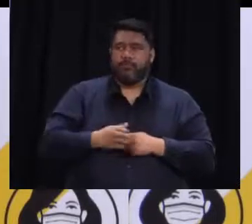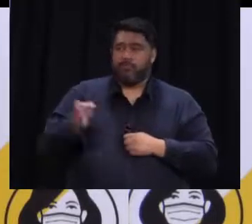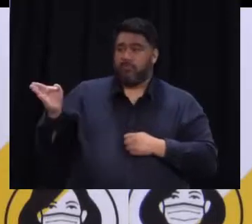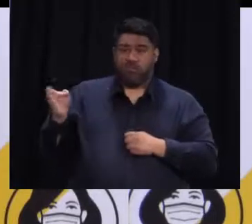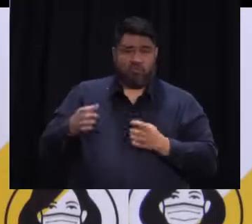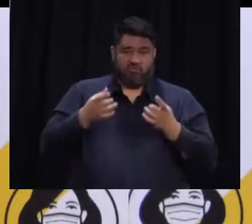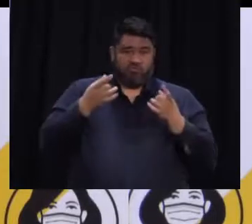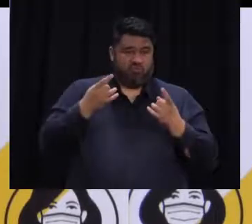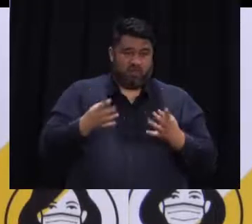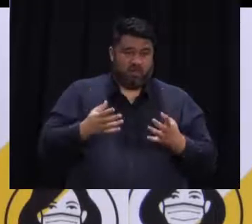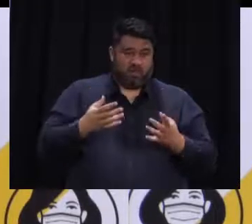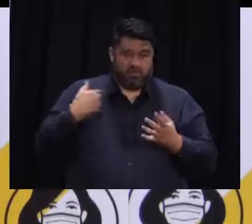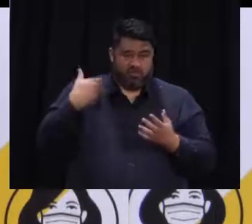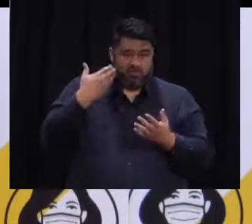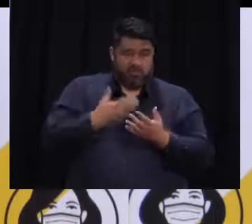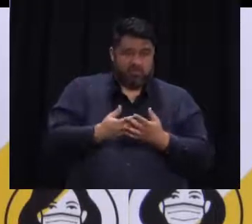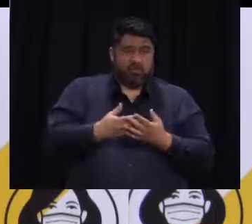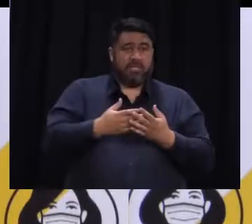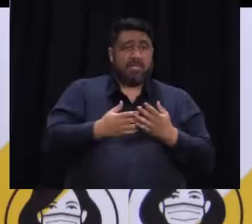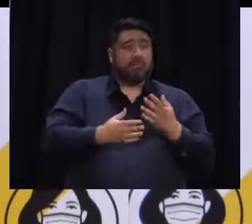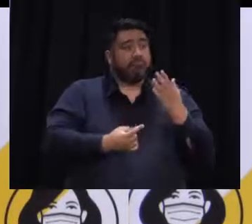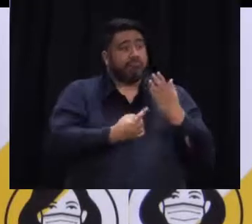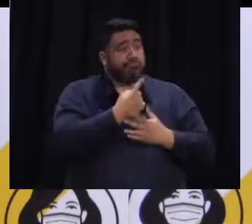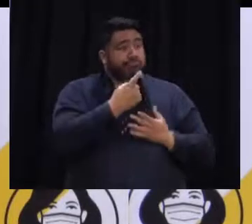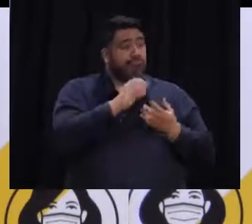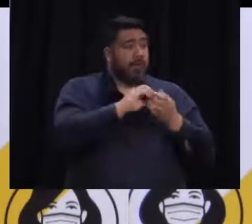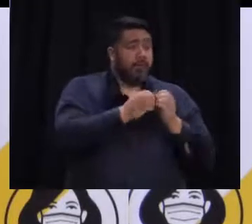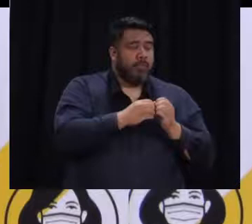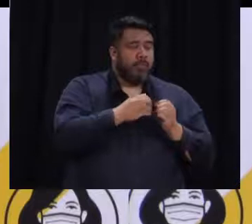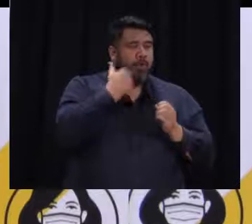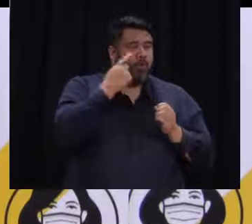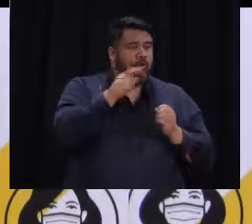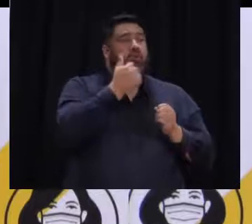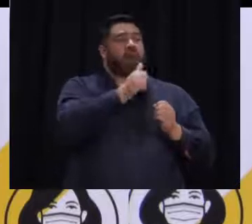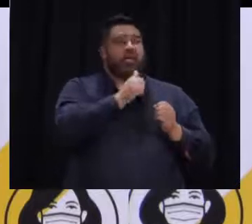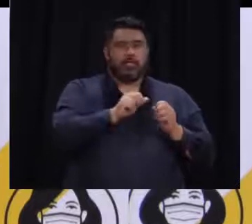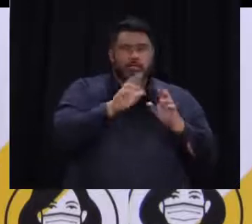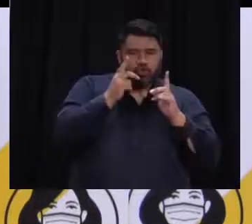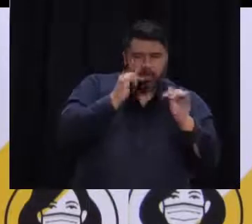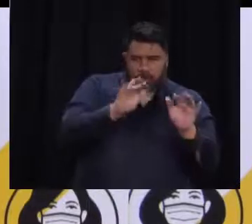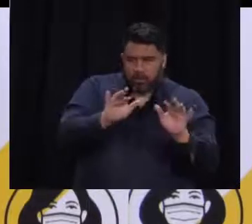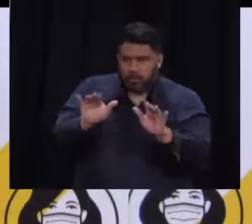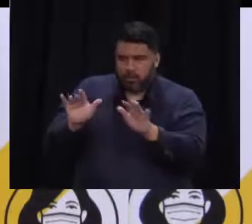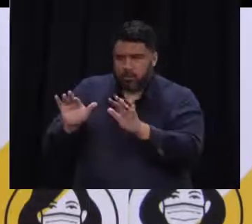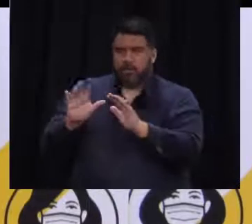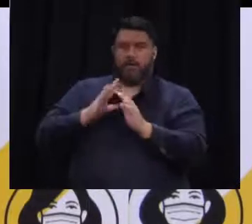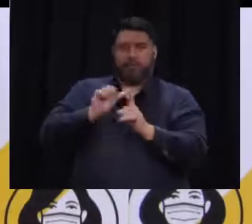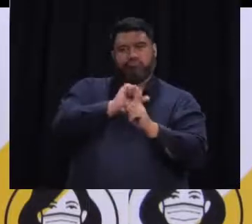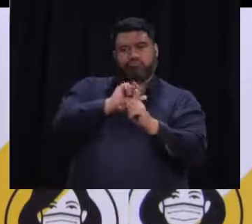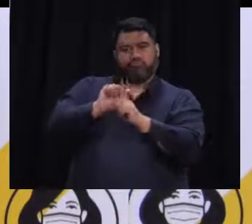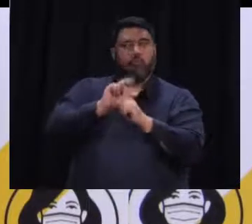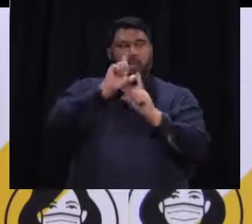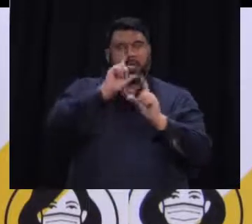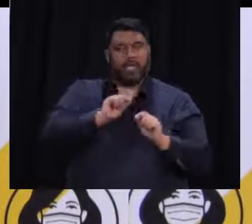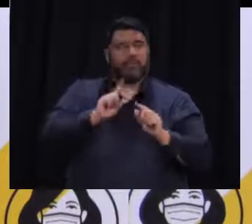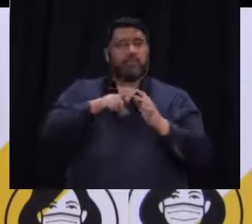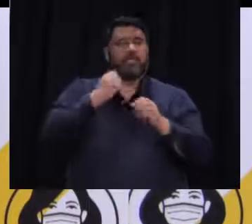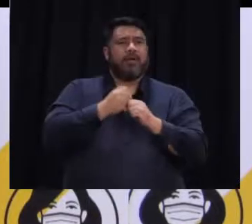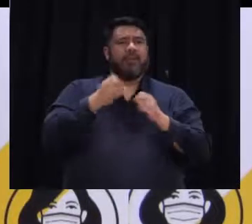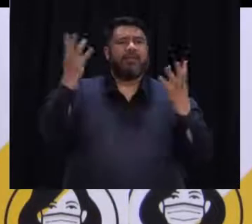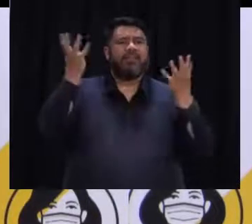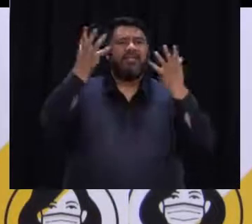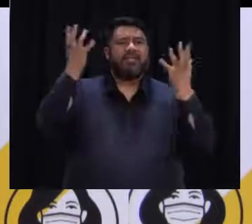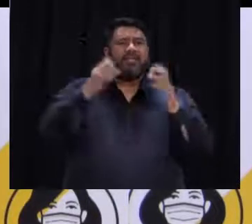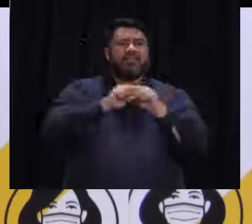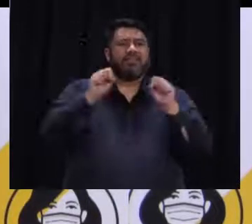through. I mean, bear in mind, whenever there's been an issue, we've taken another look at the way MIQs operated. So, for example, the ventilation systems